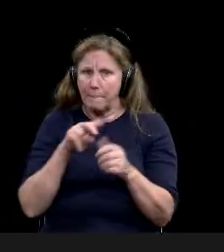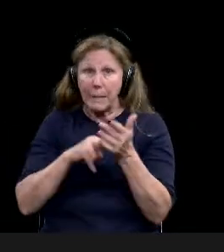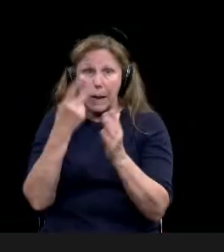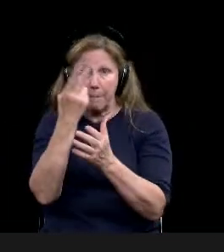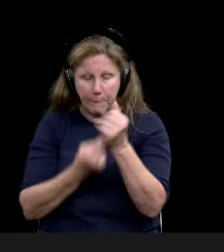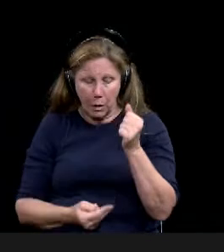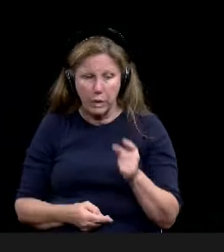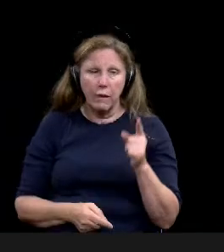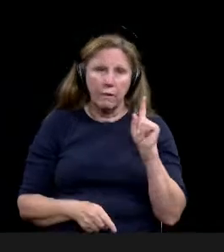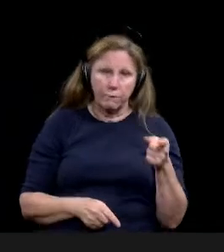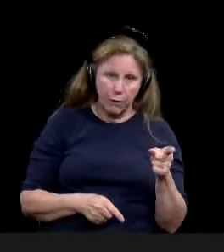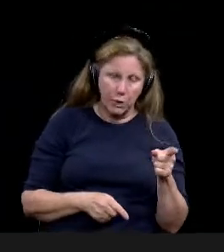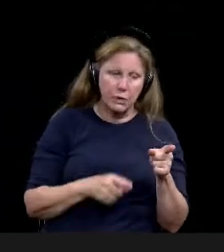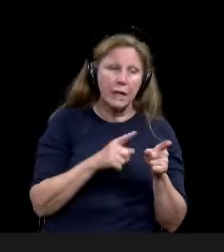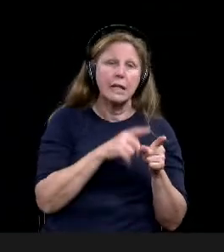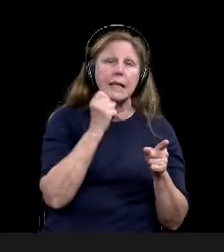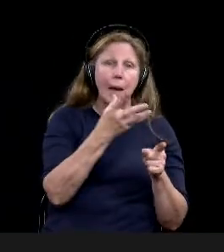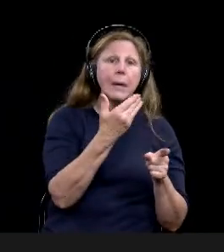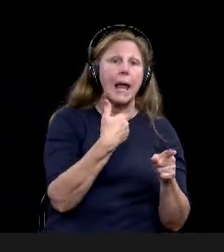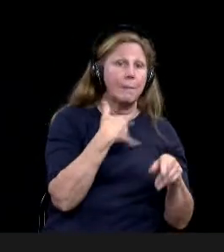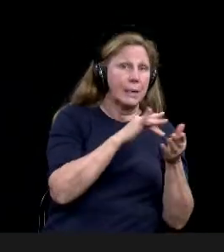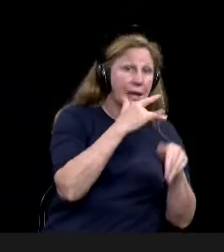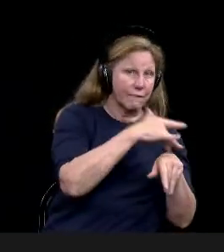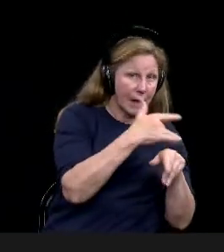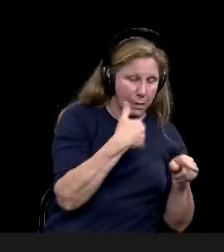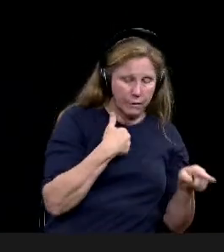52,357. So I would say,